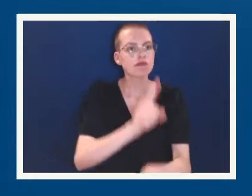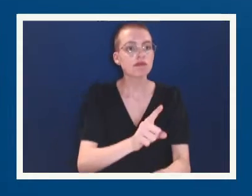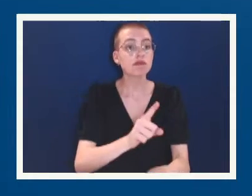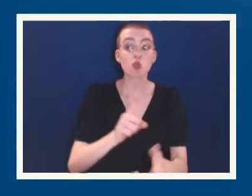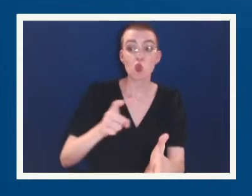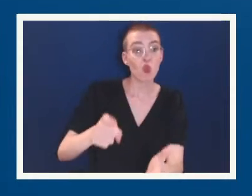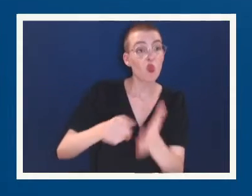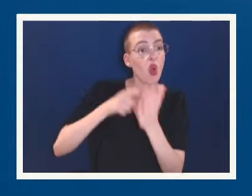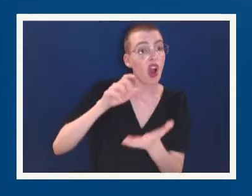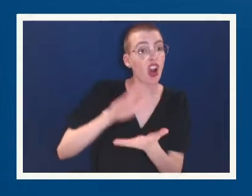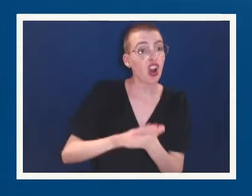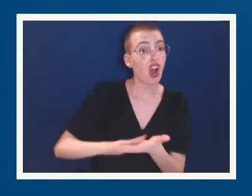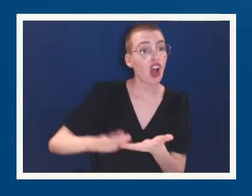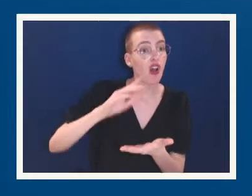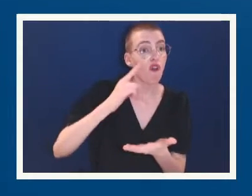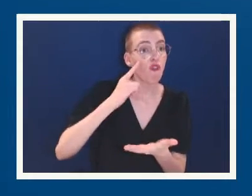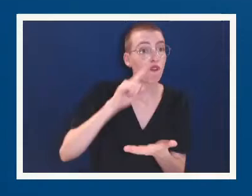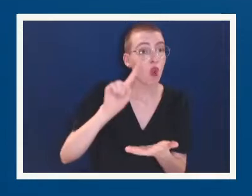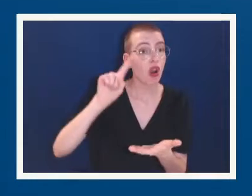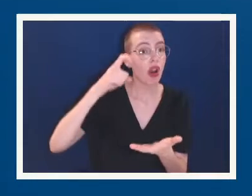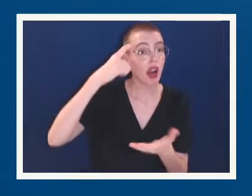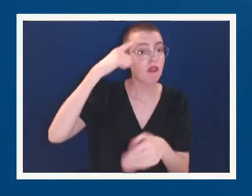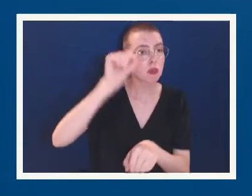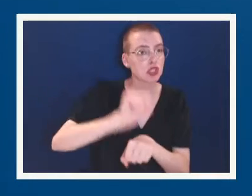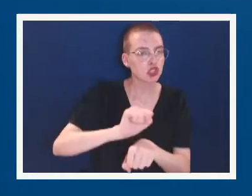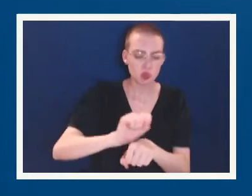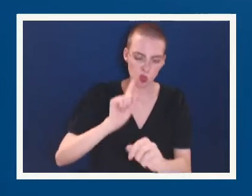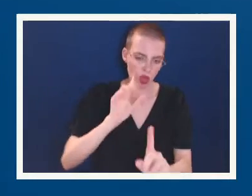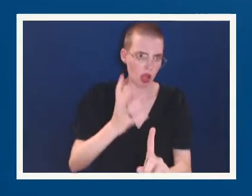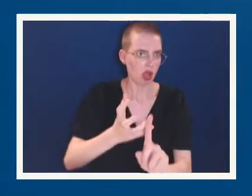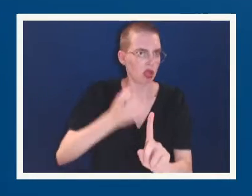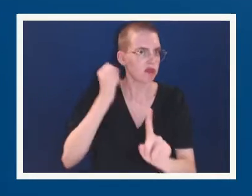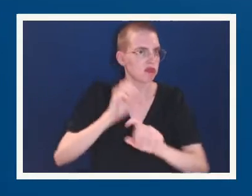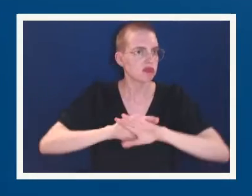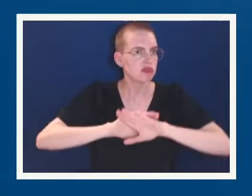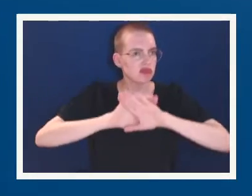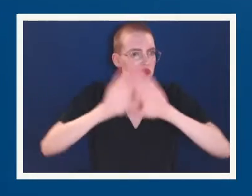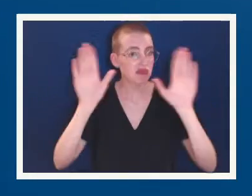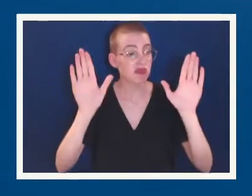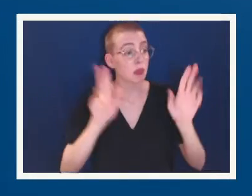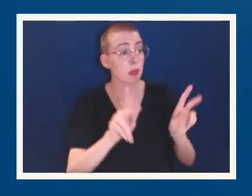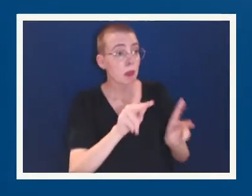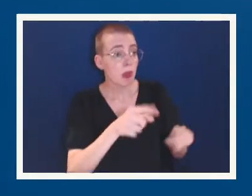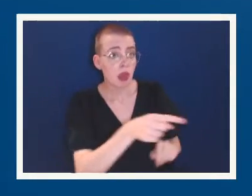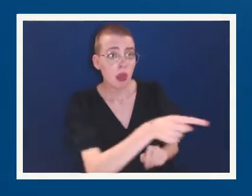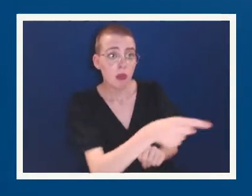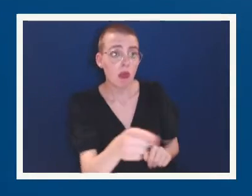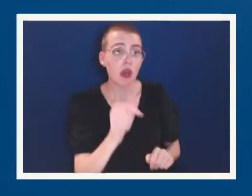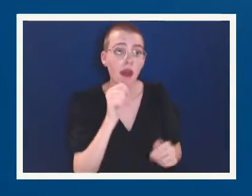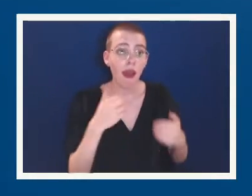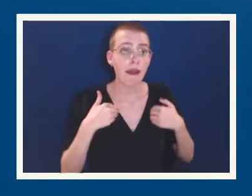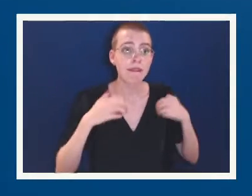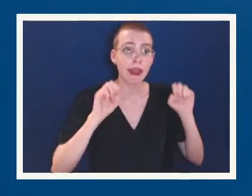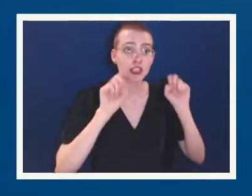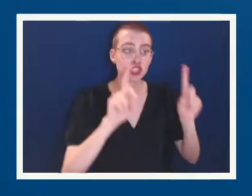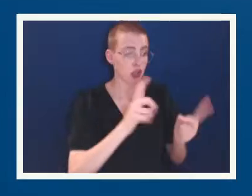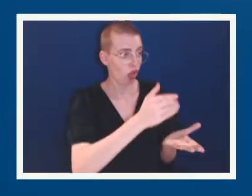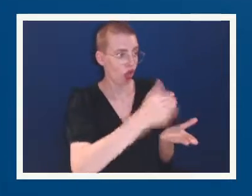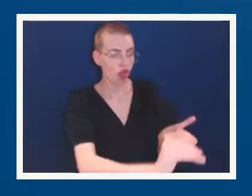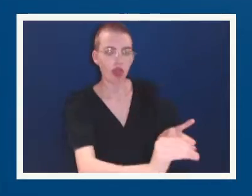state government jobs, opening up the doors of opportunity for those who didn't have it before.